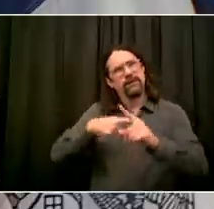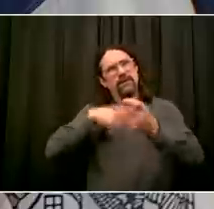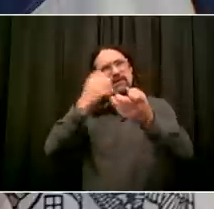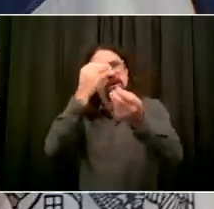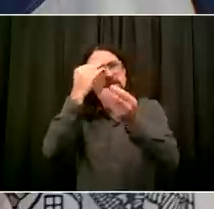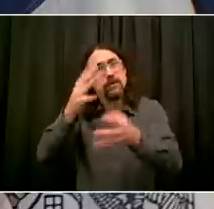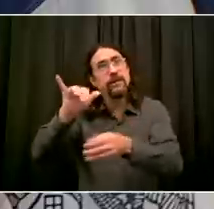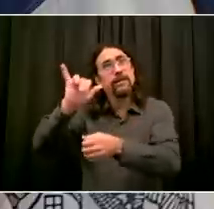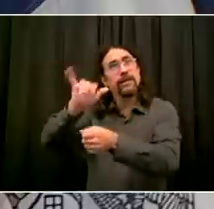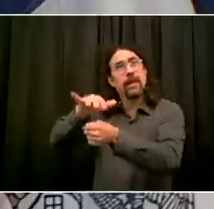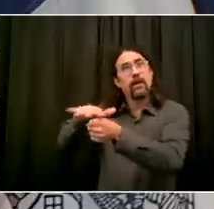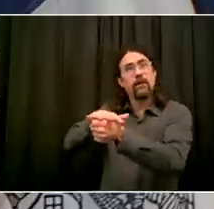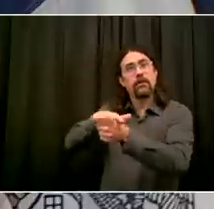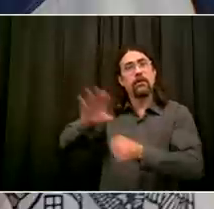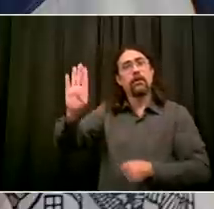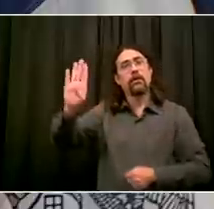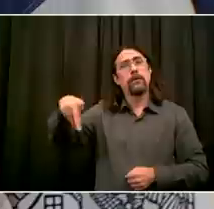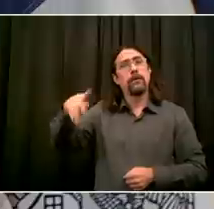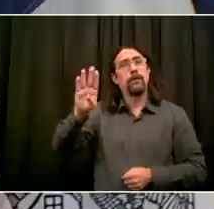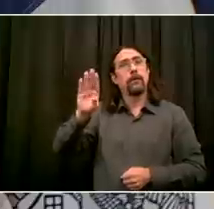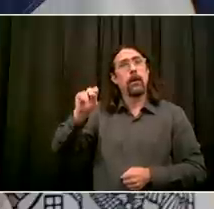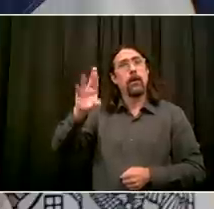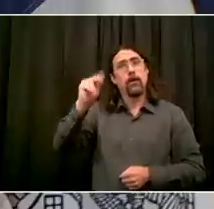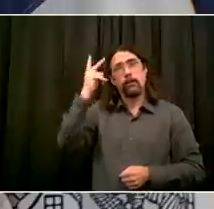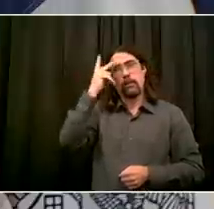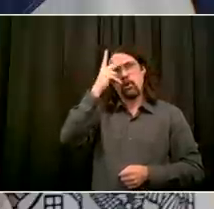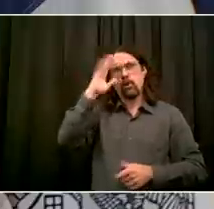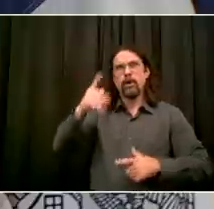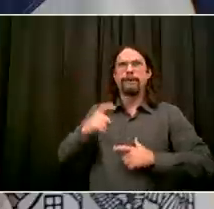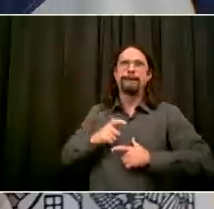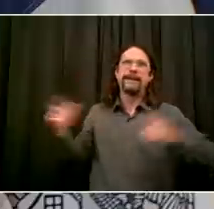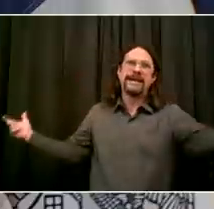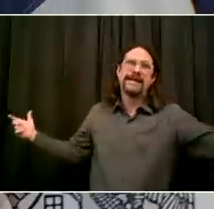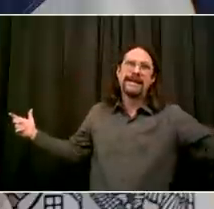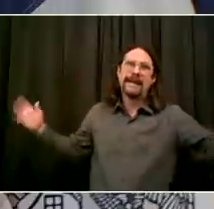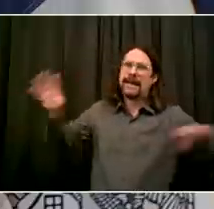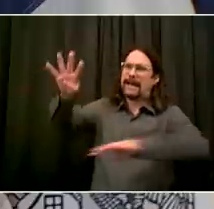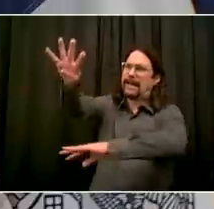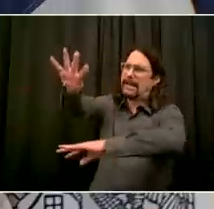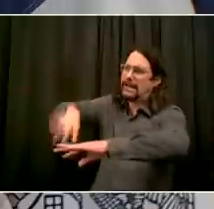We did all these same measures in a number of communities, and it